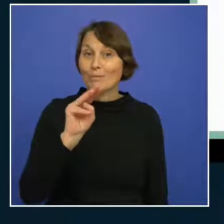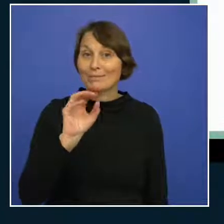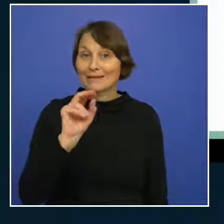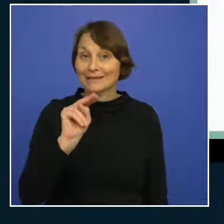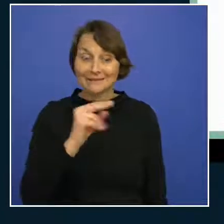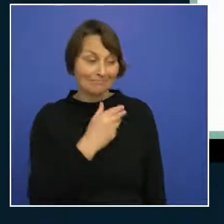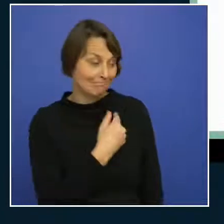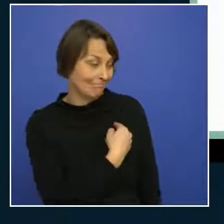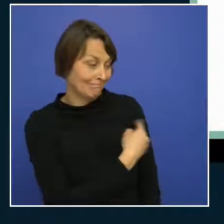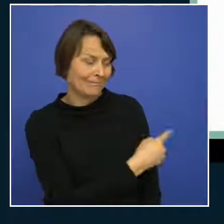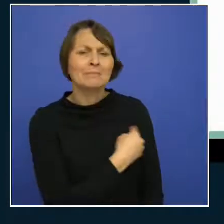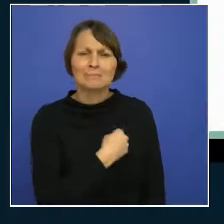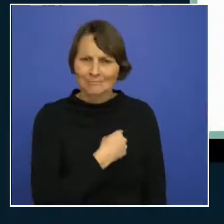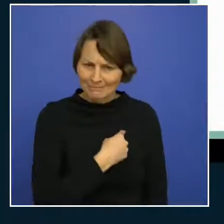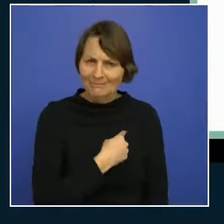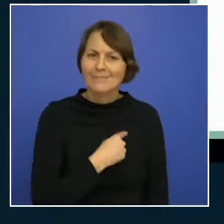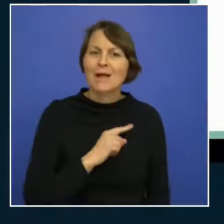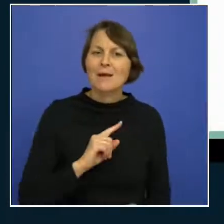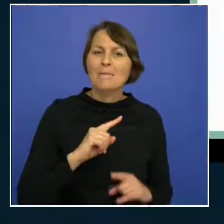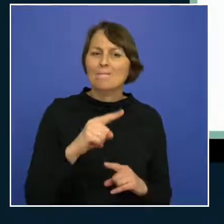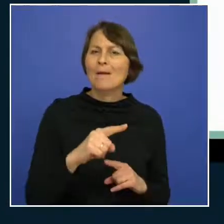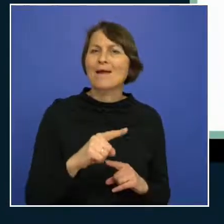principal cloud engineer at Linkit.